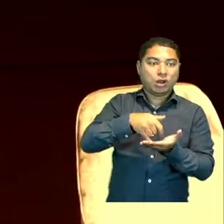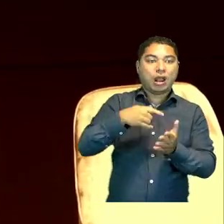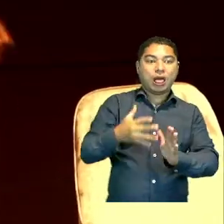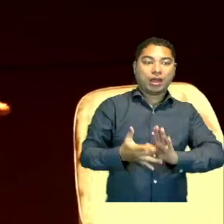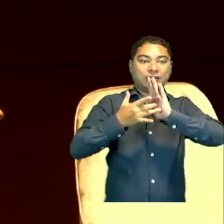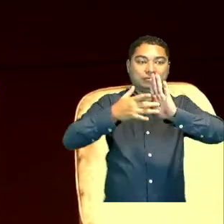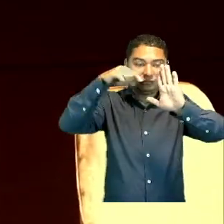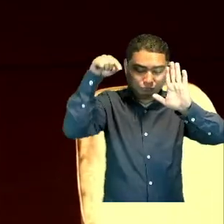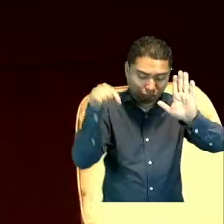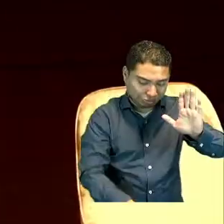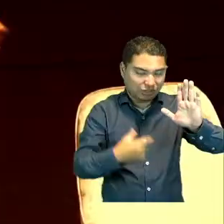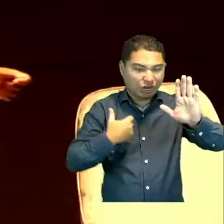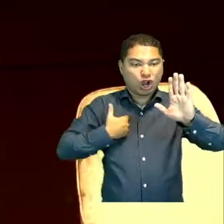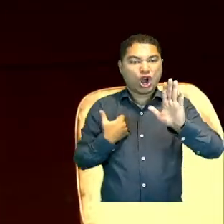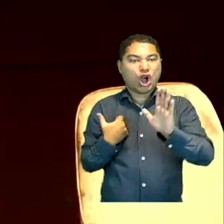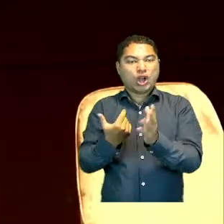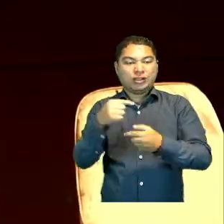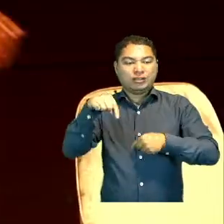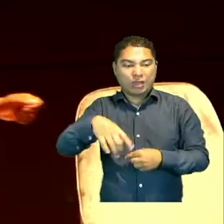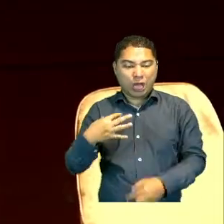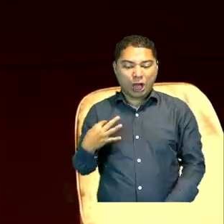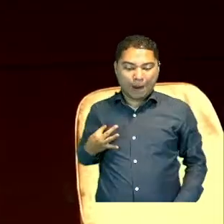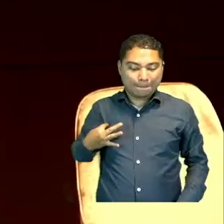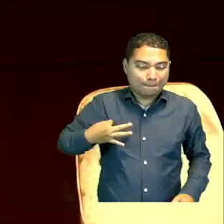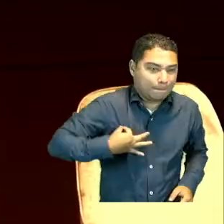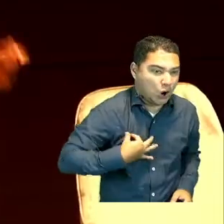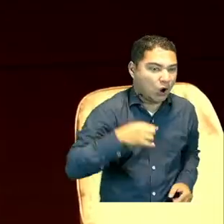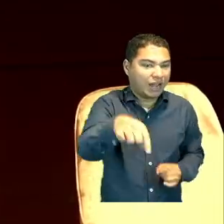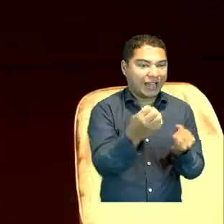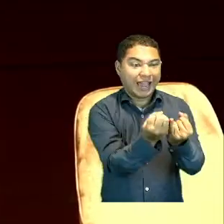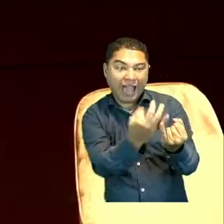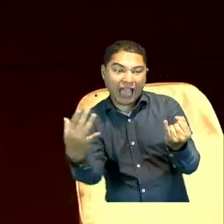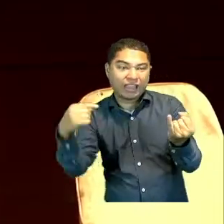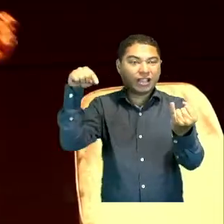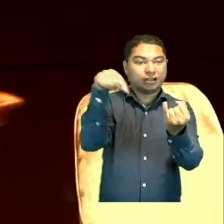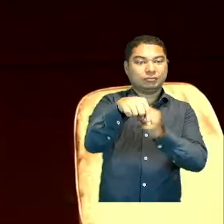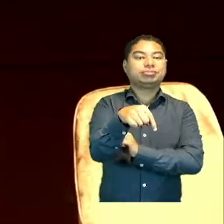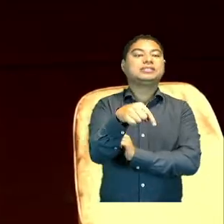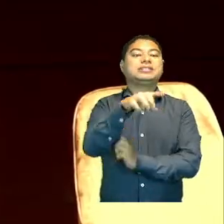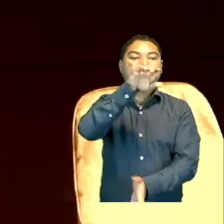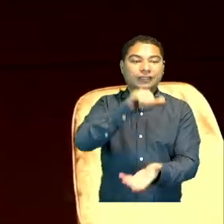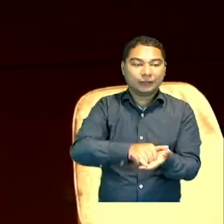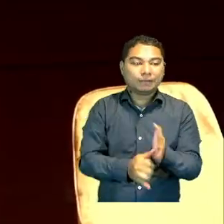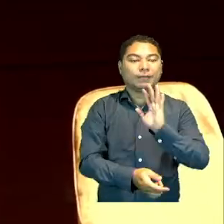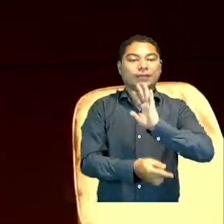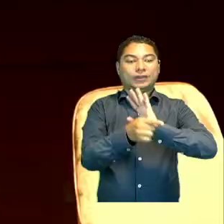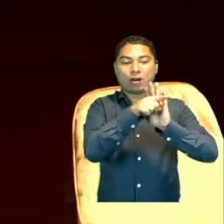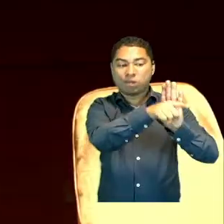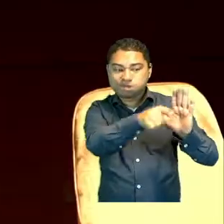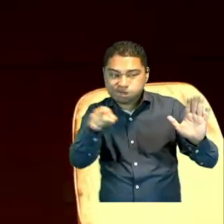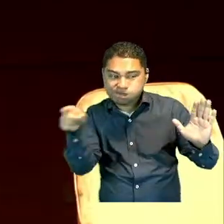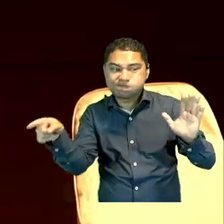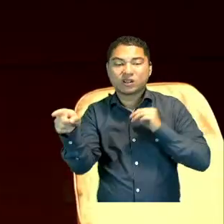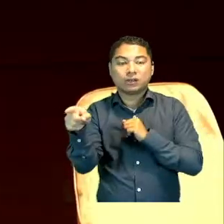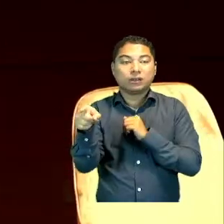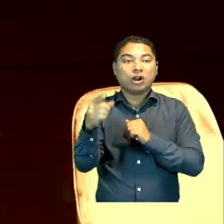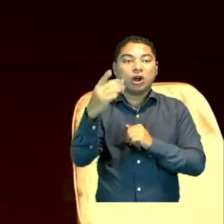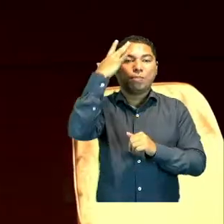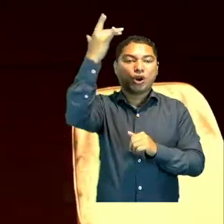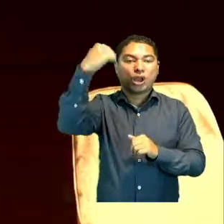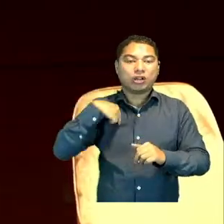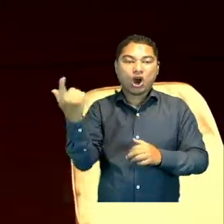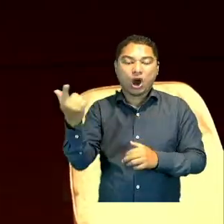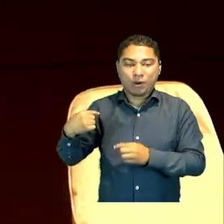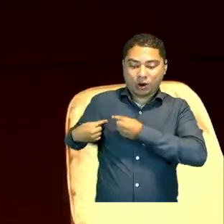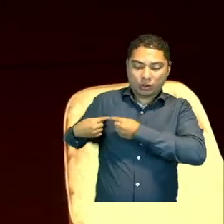I earned this saying, this is who I am. This is ethnic fashion with our style, with our bright colors, because I'm from